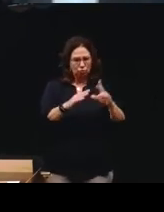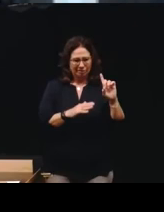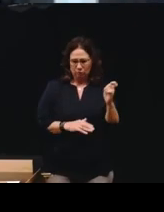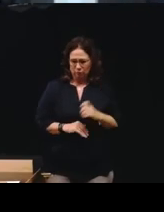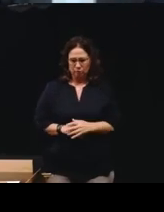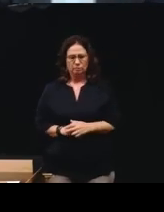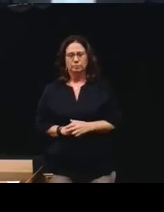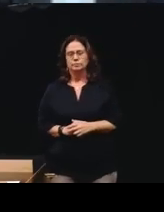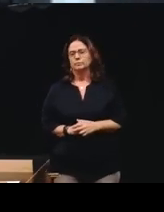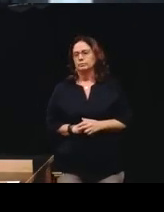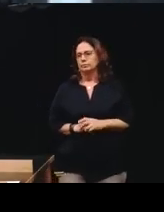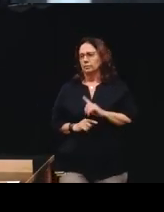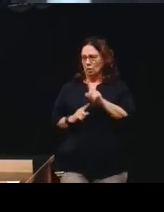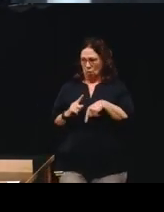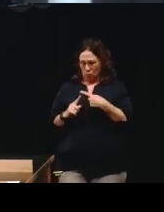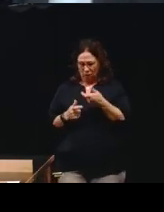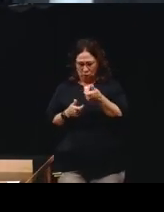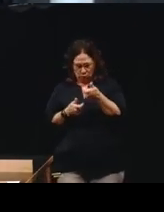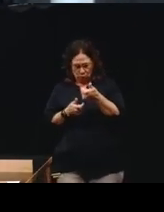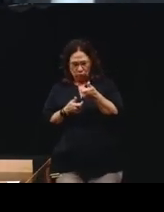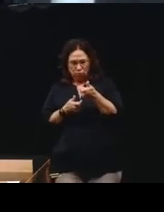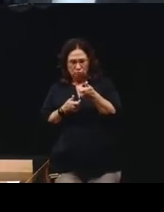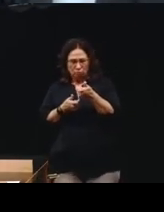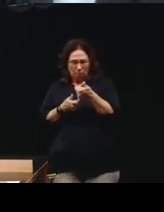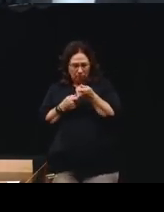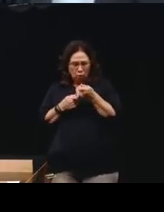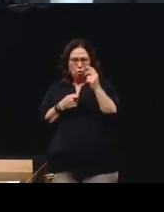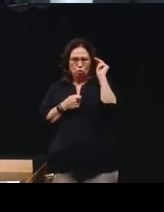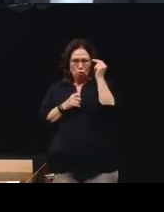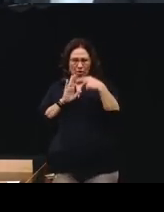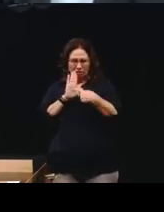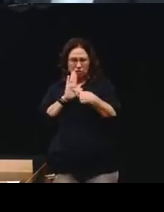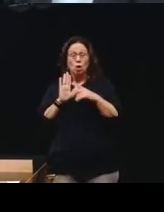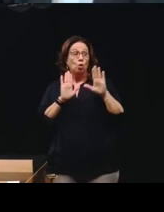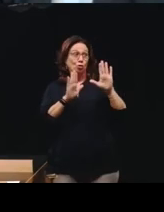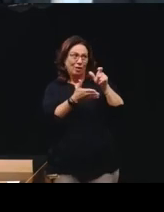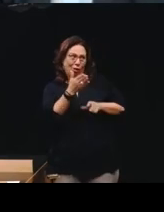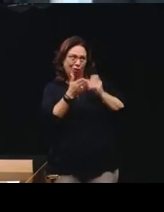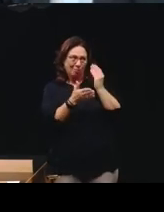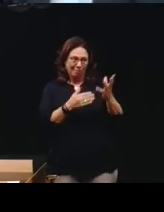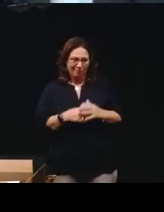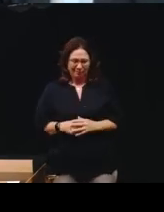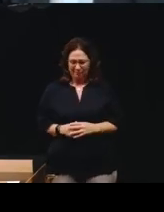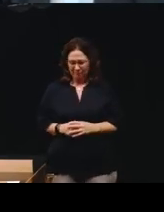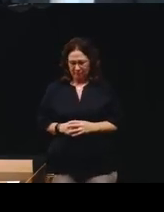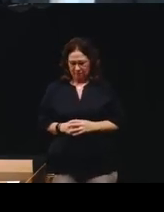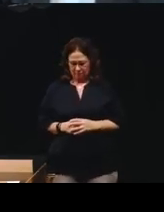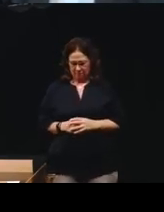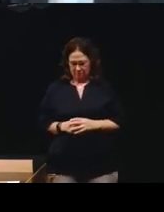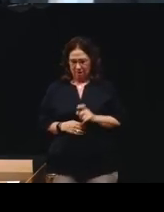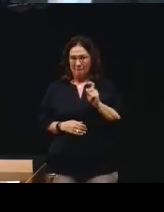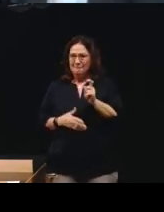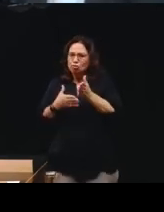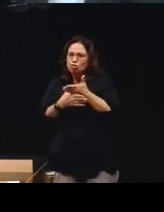When you're eliciting these neurologic signs, this is a great article from John Stone and Mark Edwards. Transparently share